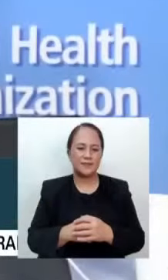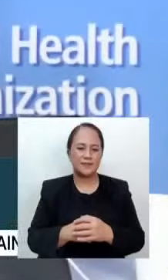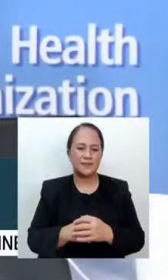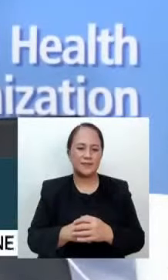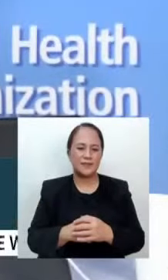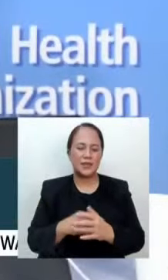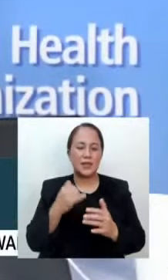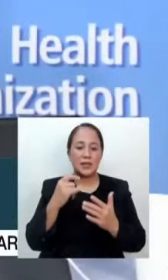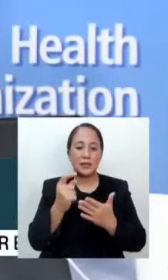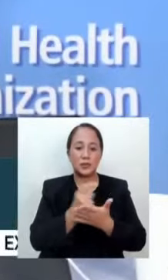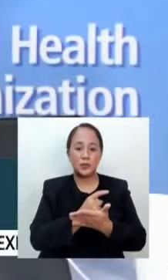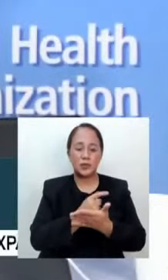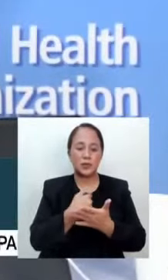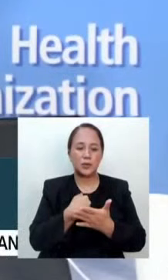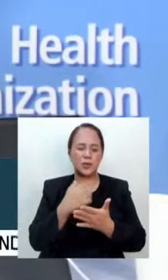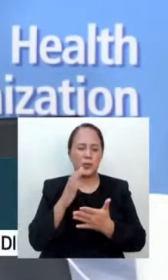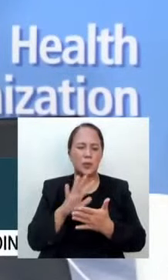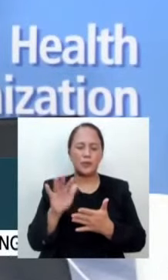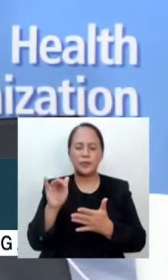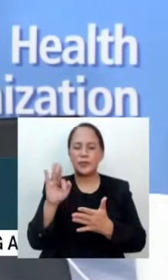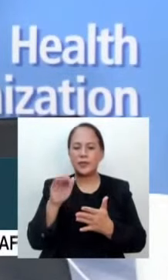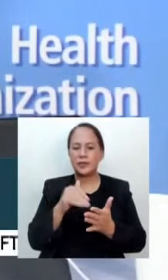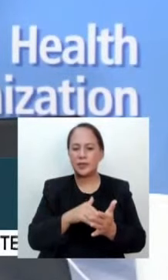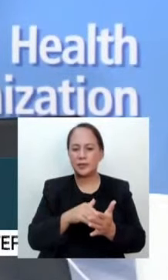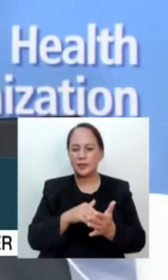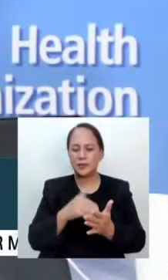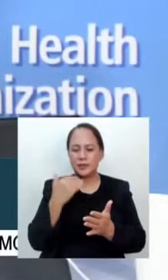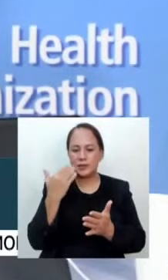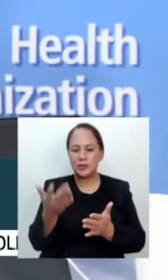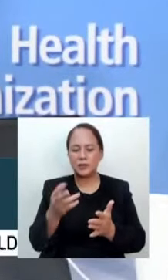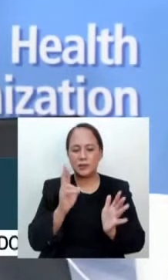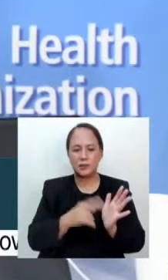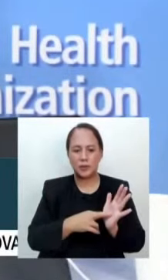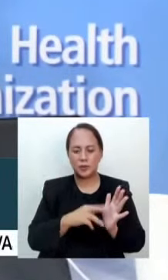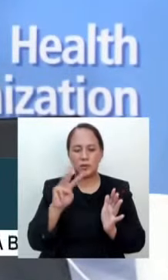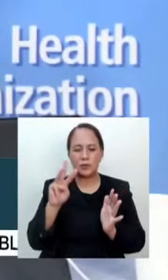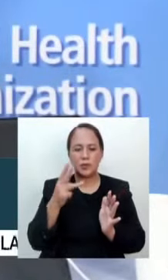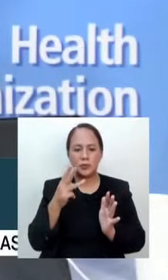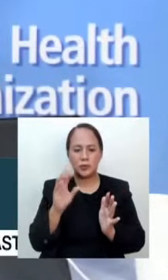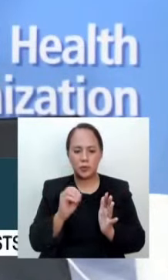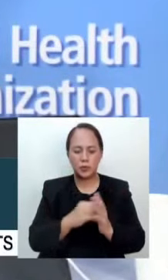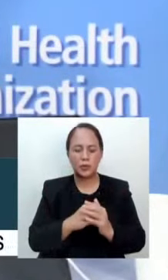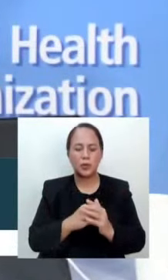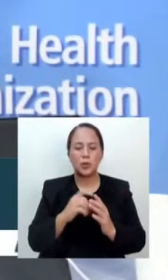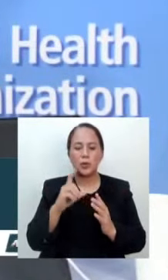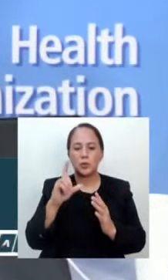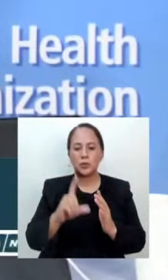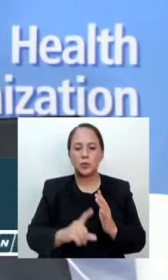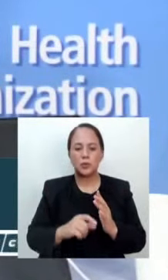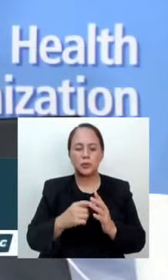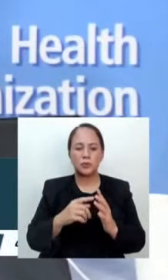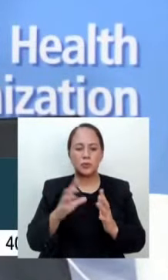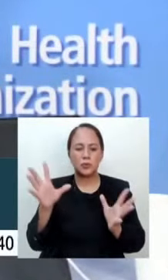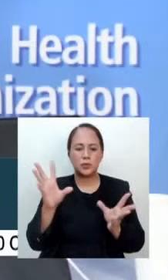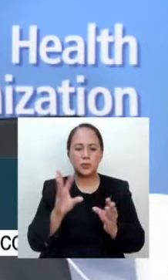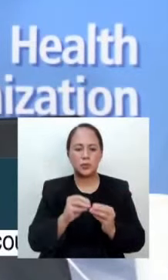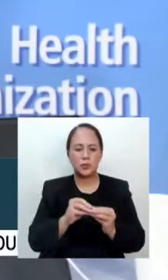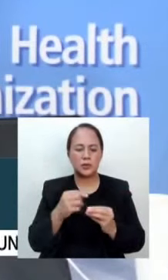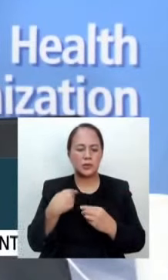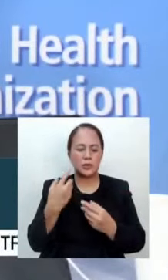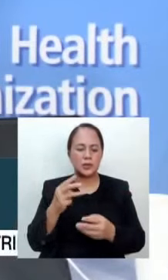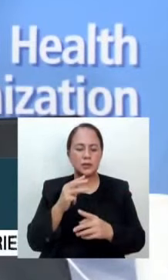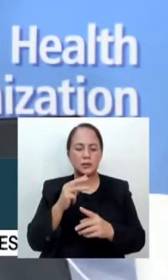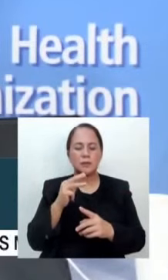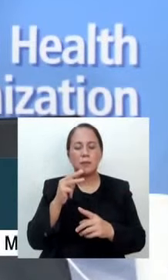Last week, just over 15,000 deaths were reported to WHO, the lowest weekly total since